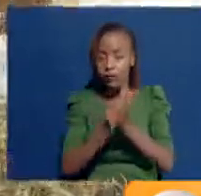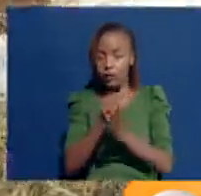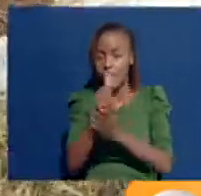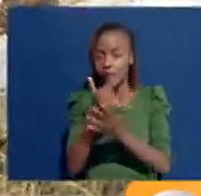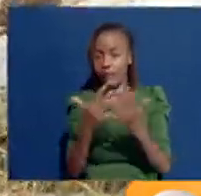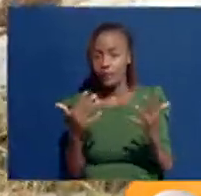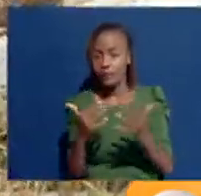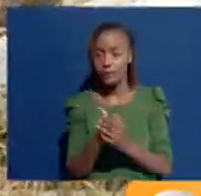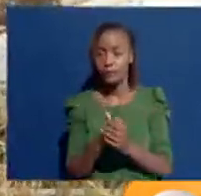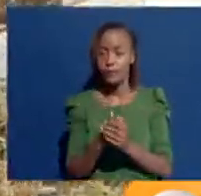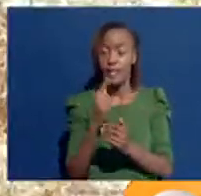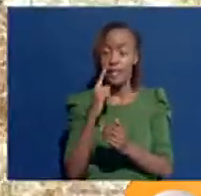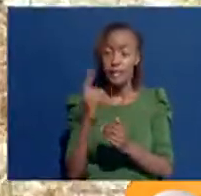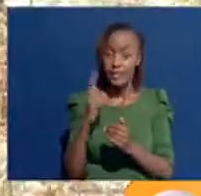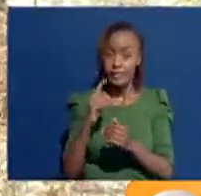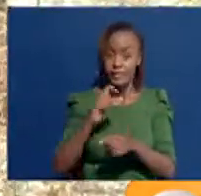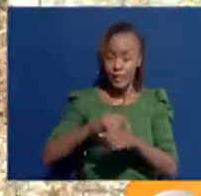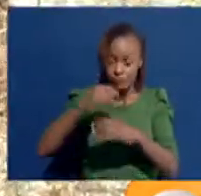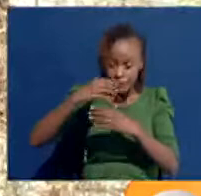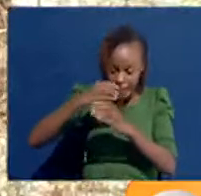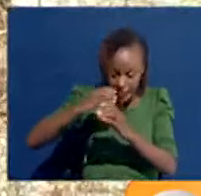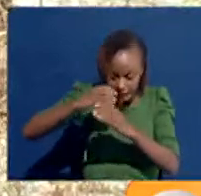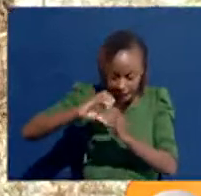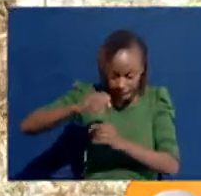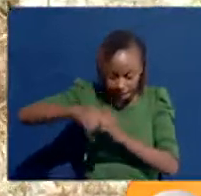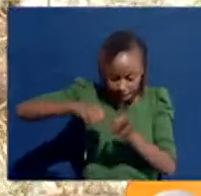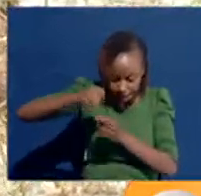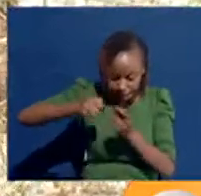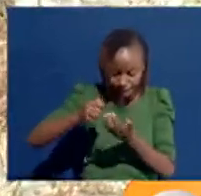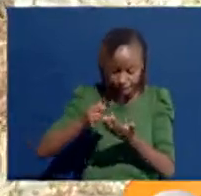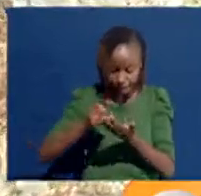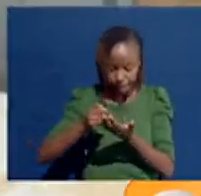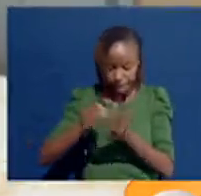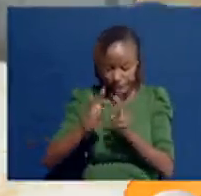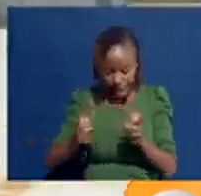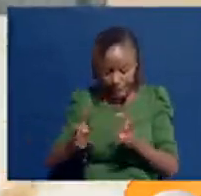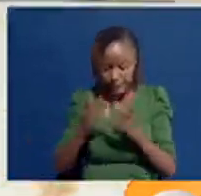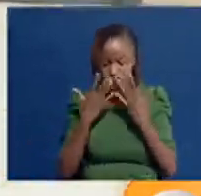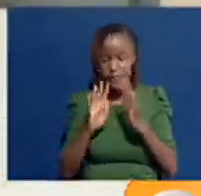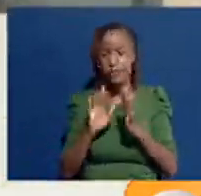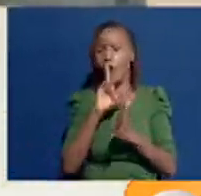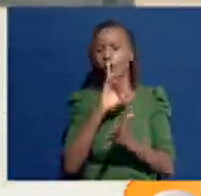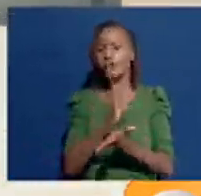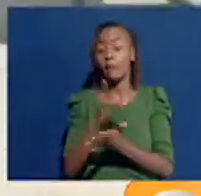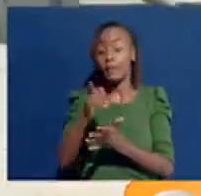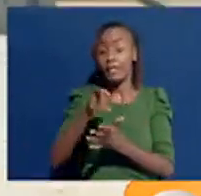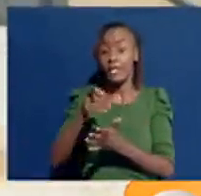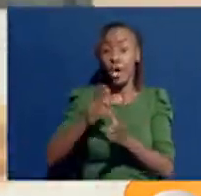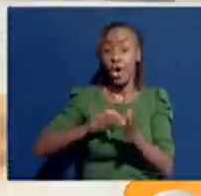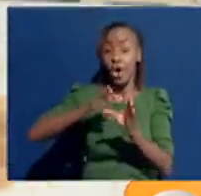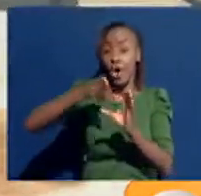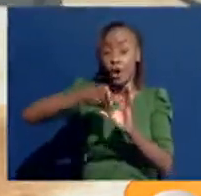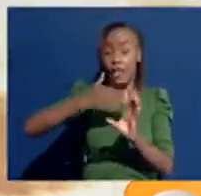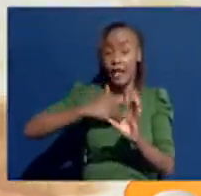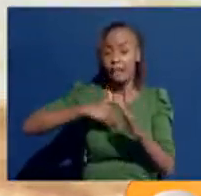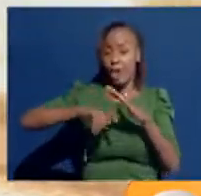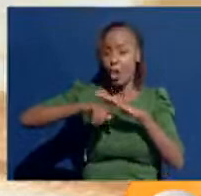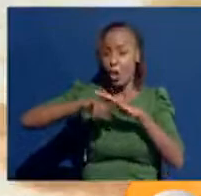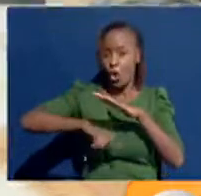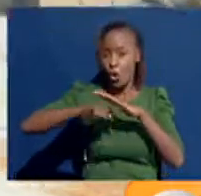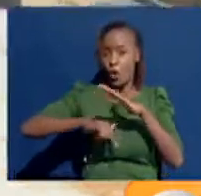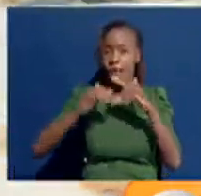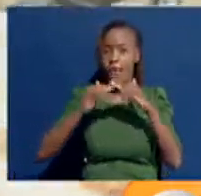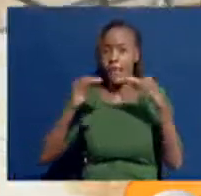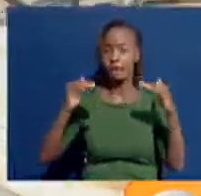Extracts sampled and analyzed from the crude oil have established that it contains lower levels of